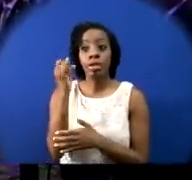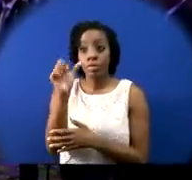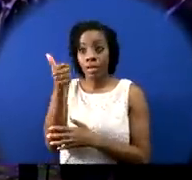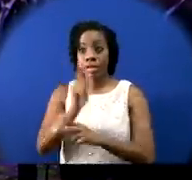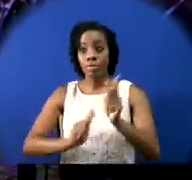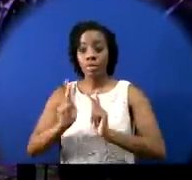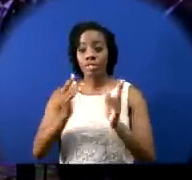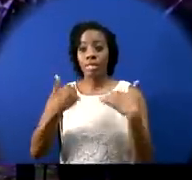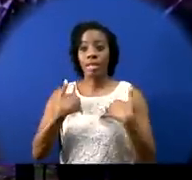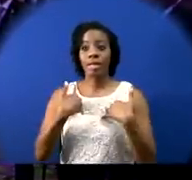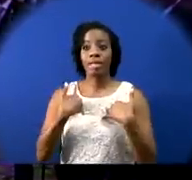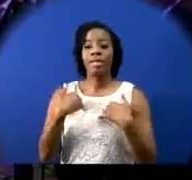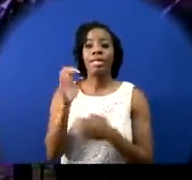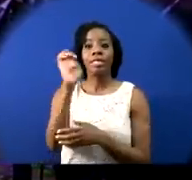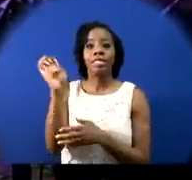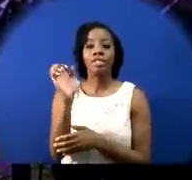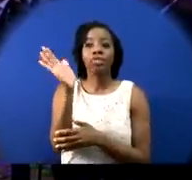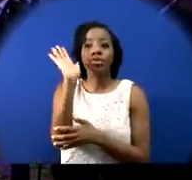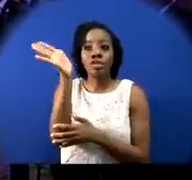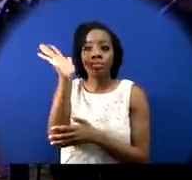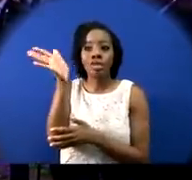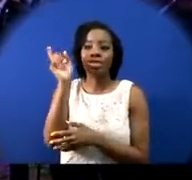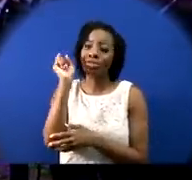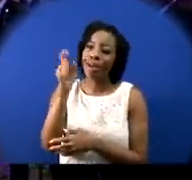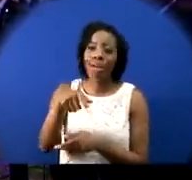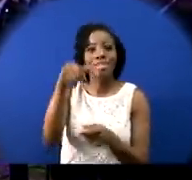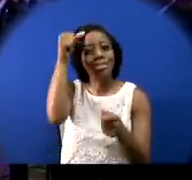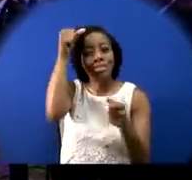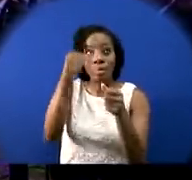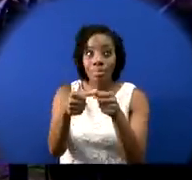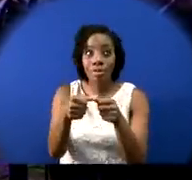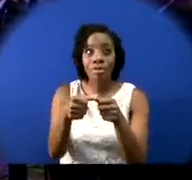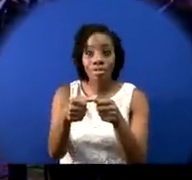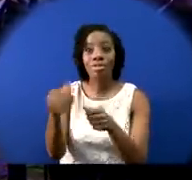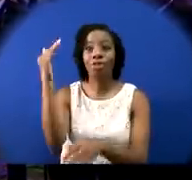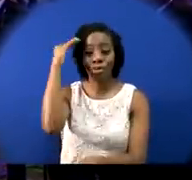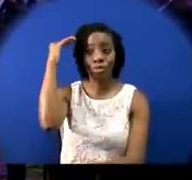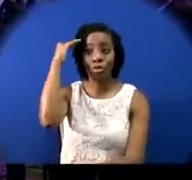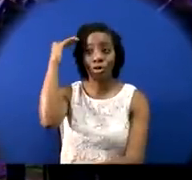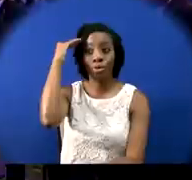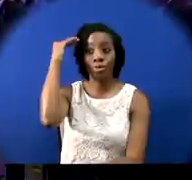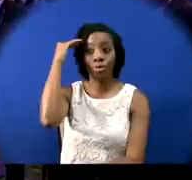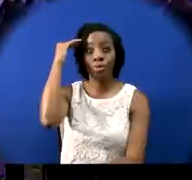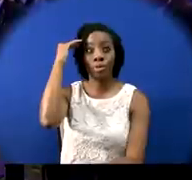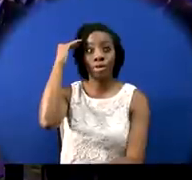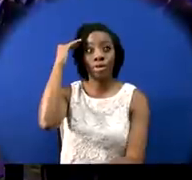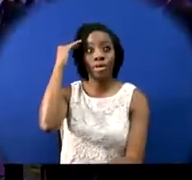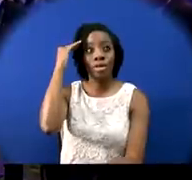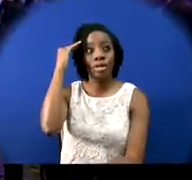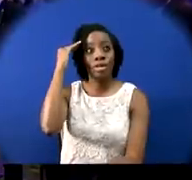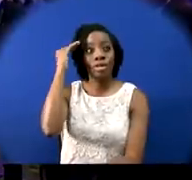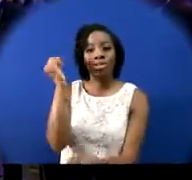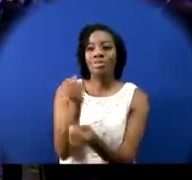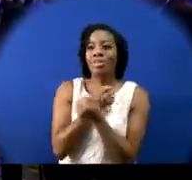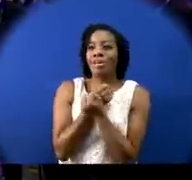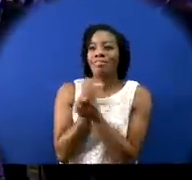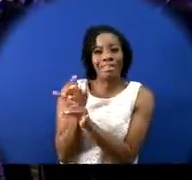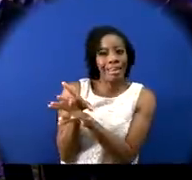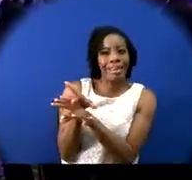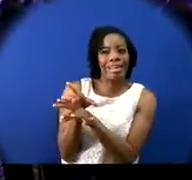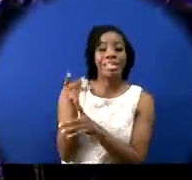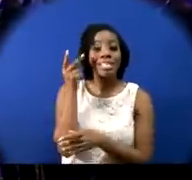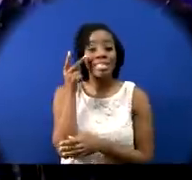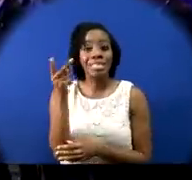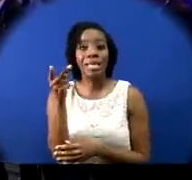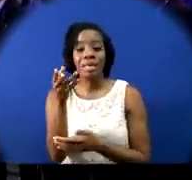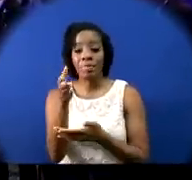had an Easter speech, you had to remember, you know, you both loved and hated seeing people in front of